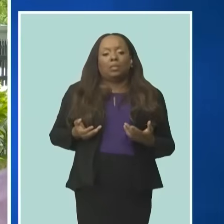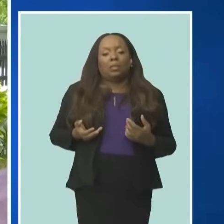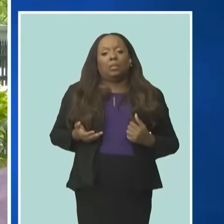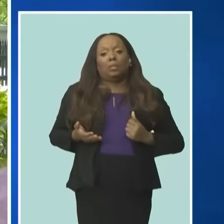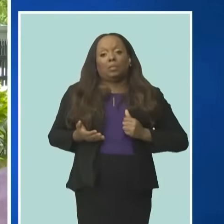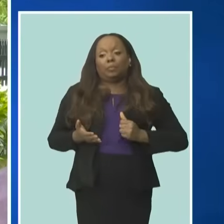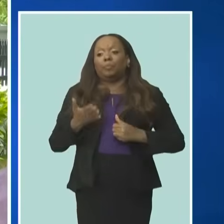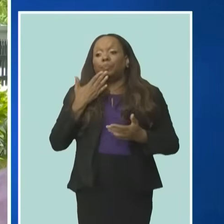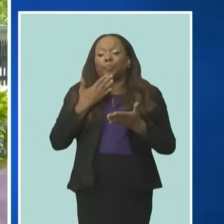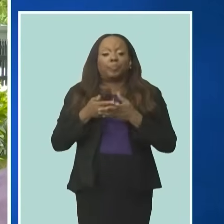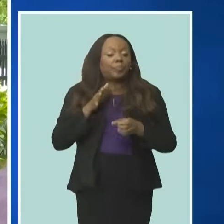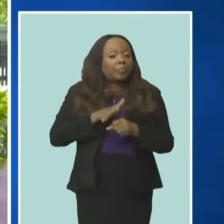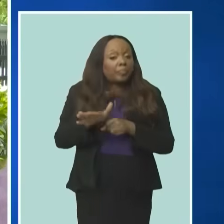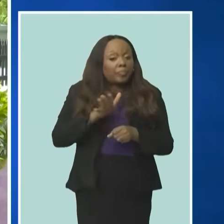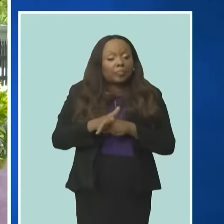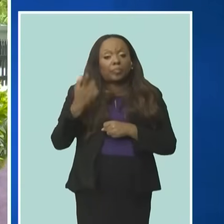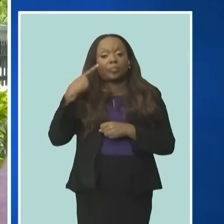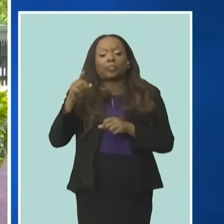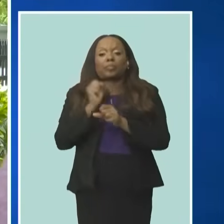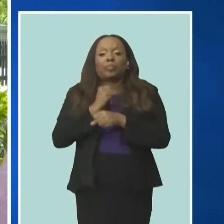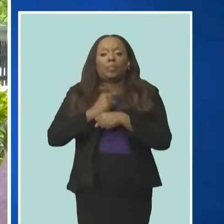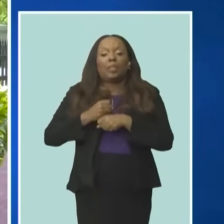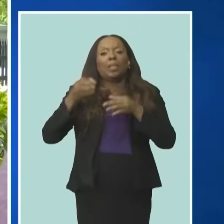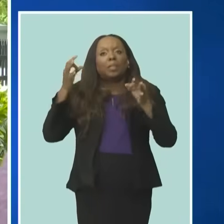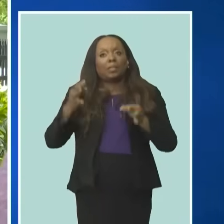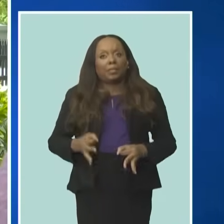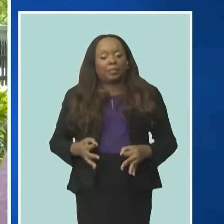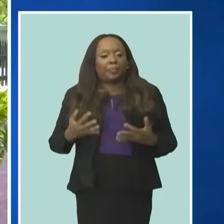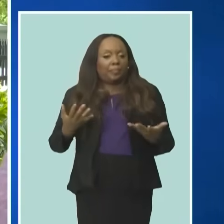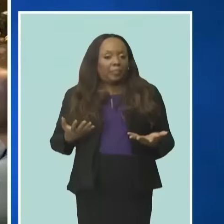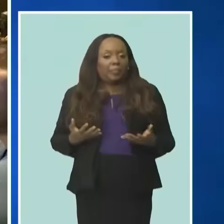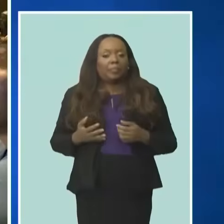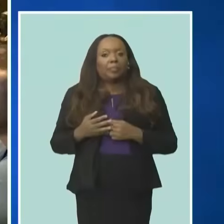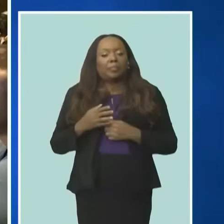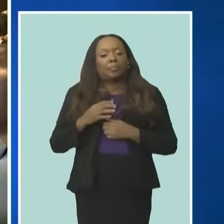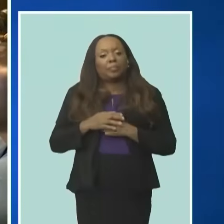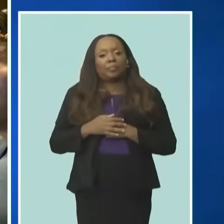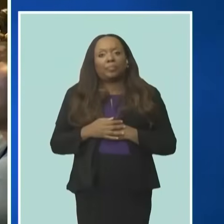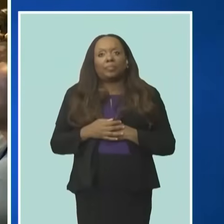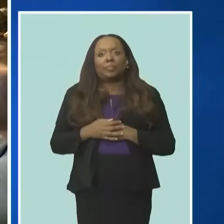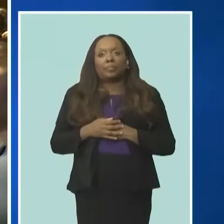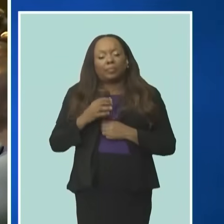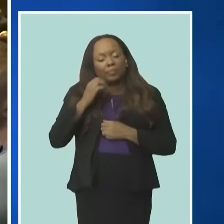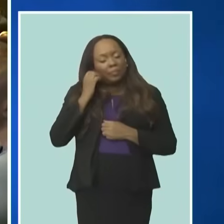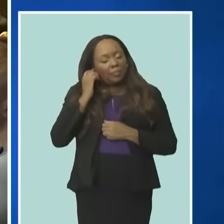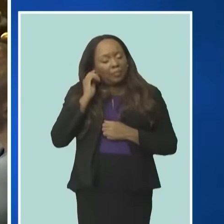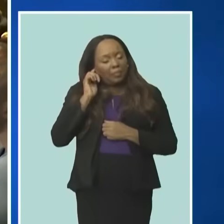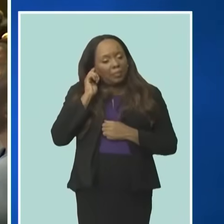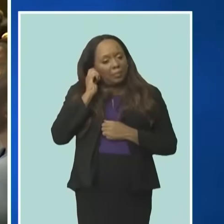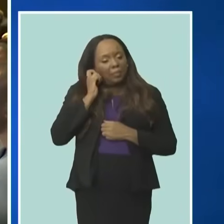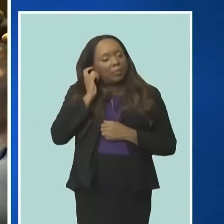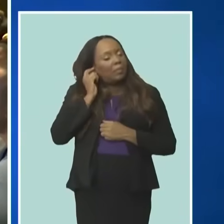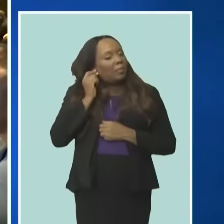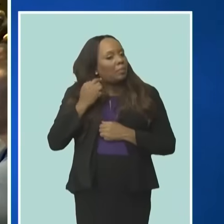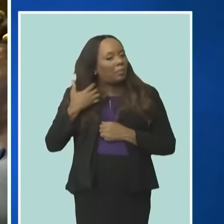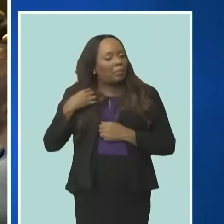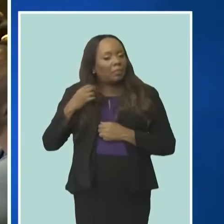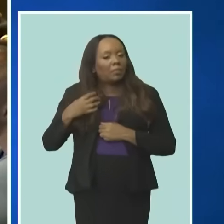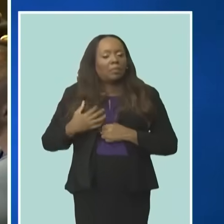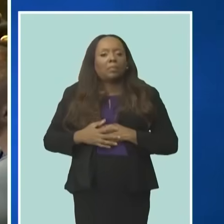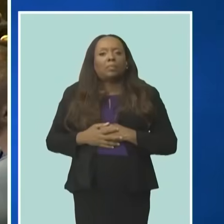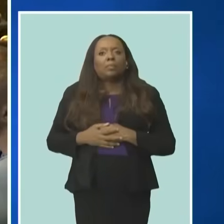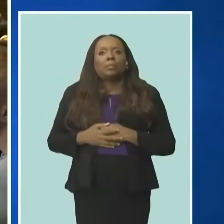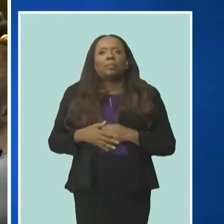adequate for making decisions to assist with settling personal injury claims. Themed From Interview to Judgment, Strategies